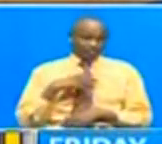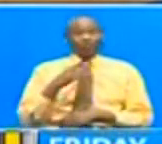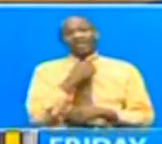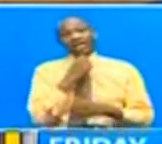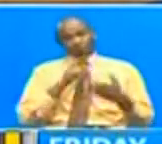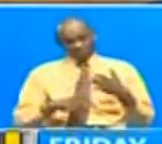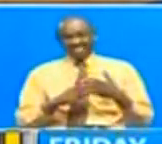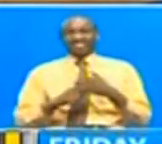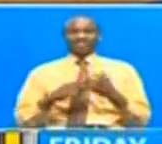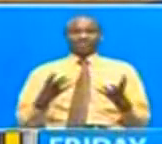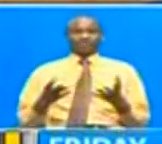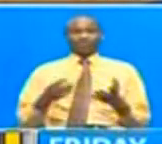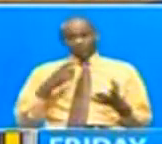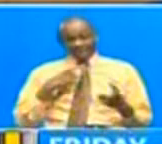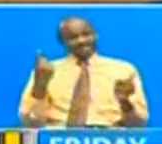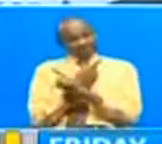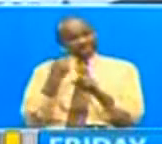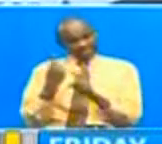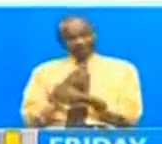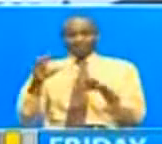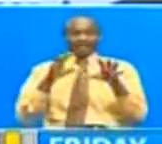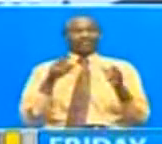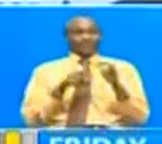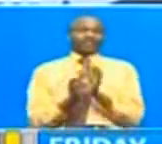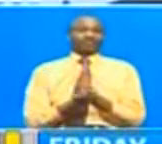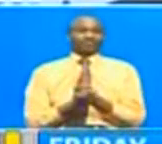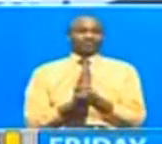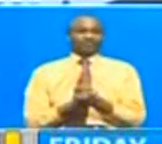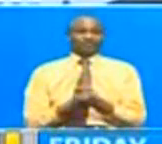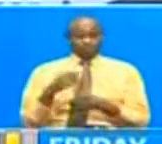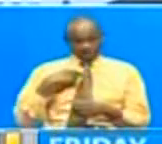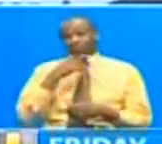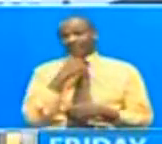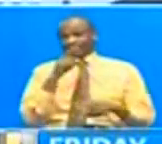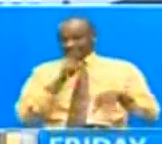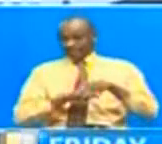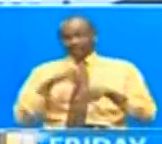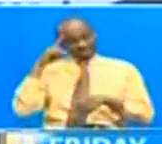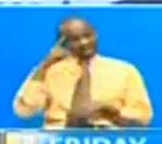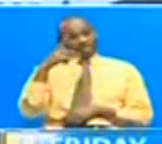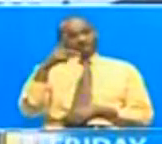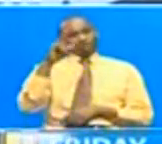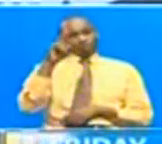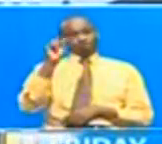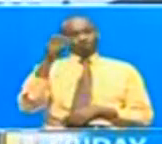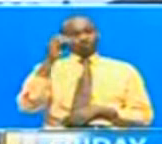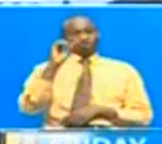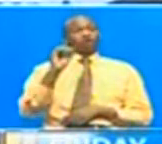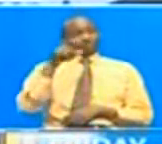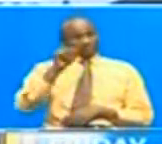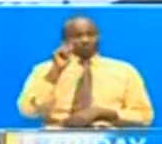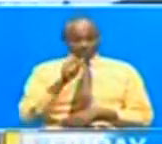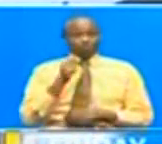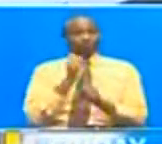like aggression in other dormant markets. We will take our time, and I think Kuscco would be one of those institutions to